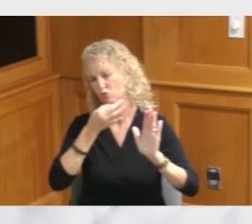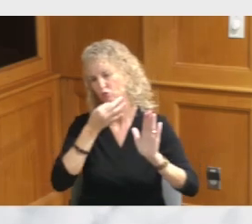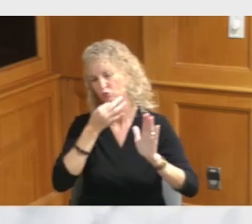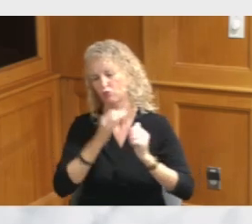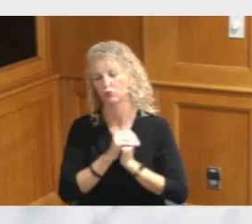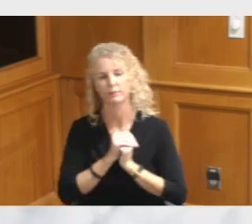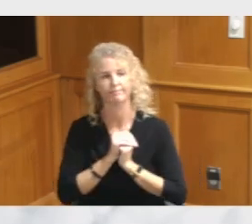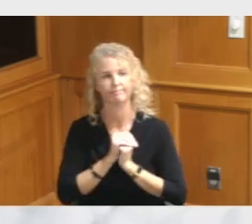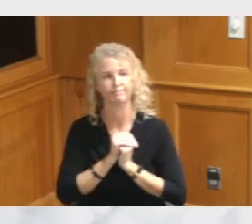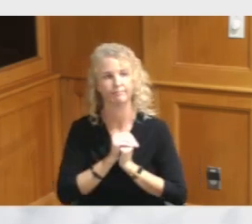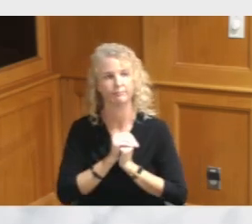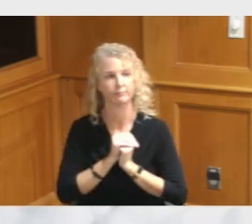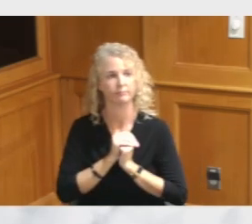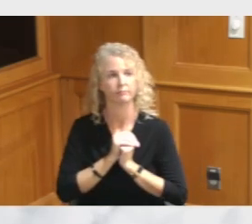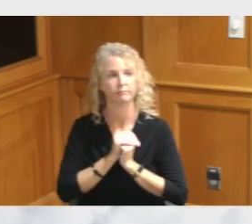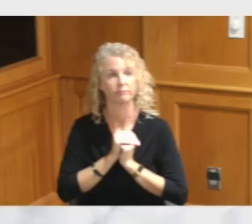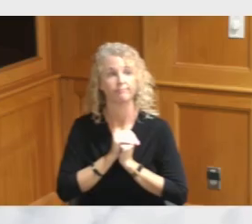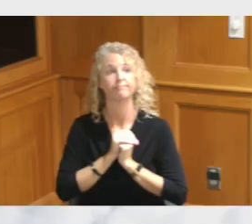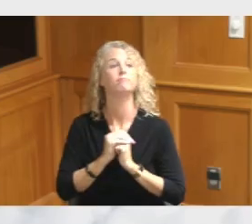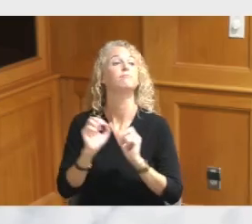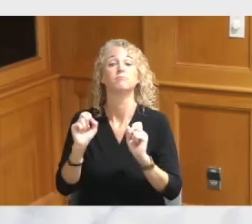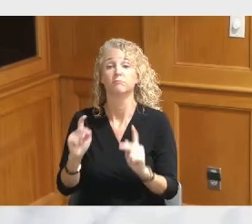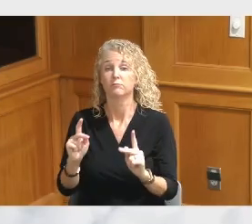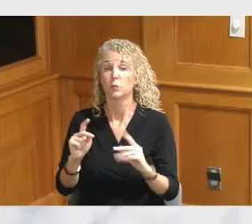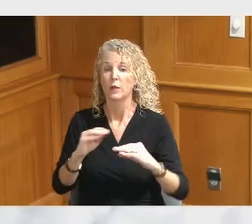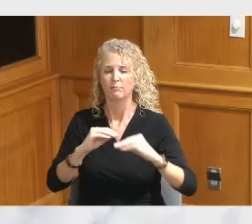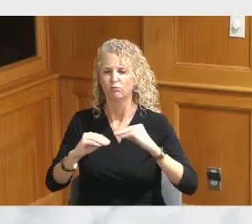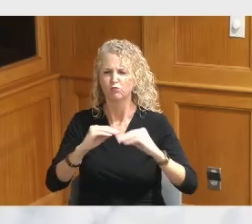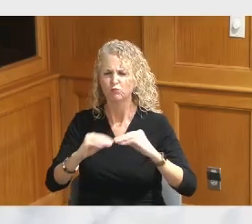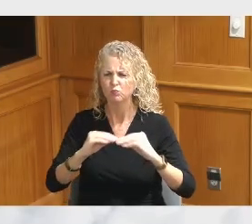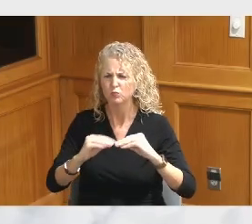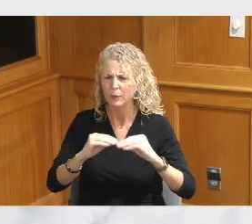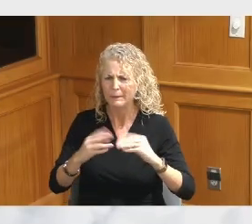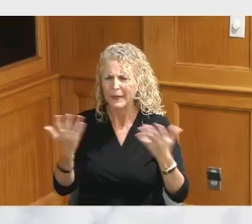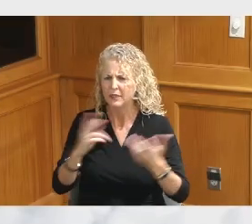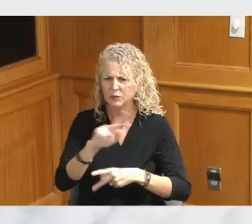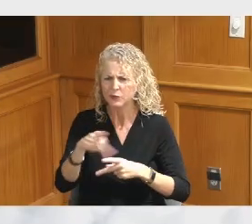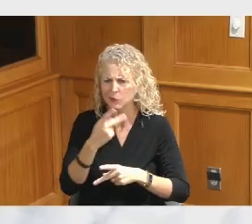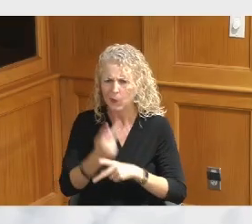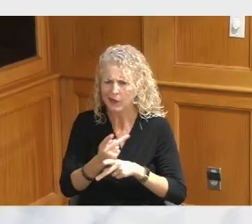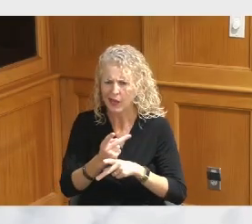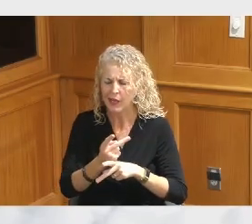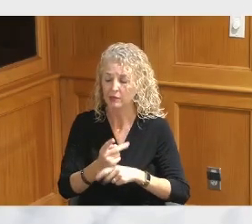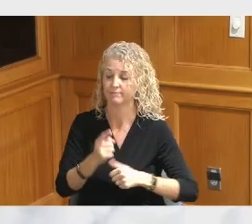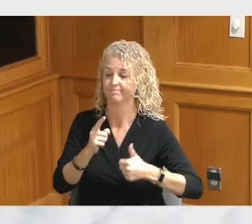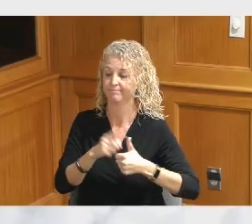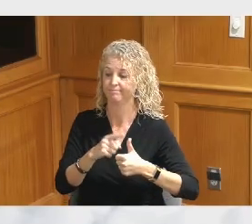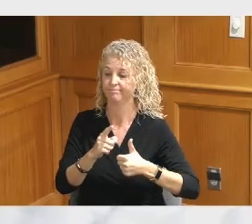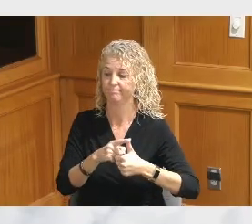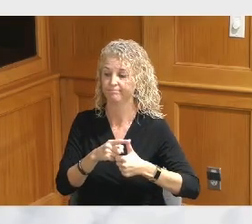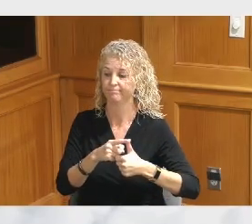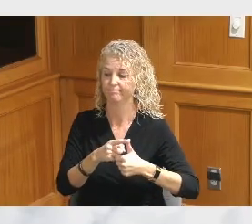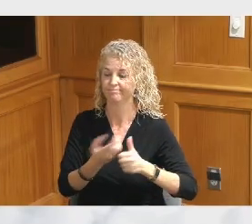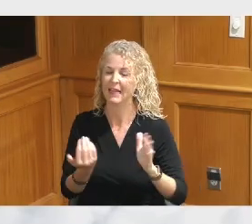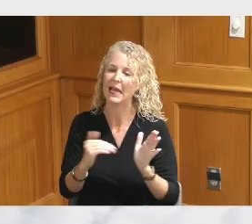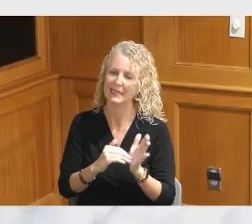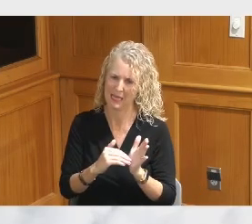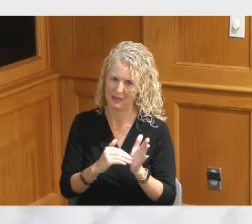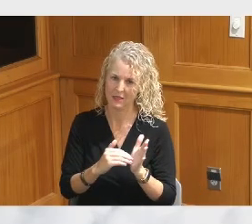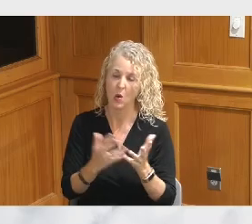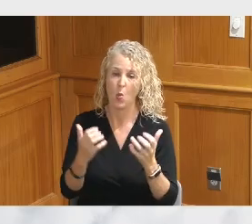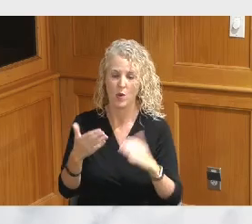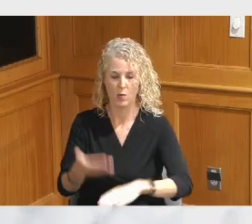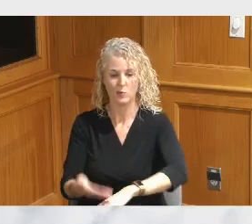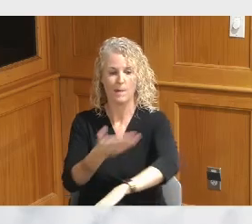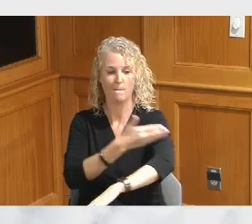that in just a moment. What kind of repairs are we prioritizing in partnership with the county? We really want to focus again on improving the health